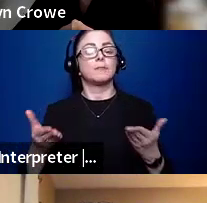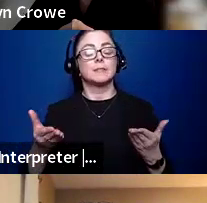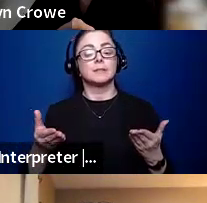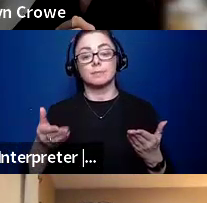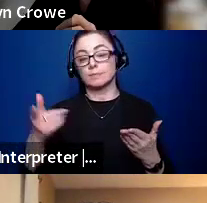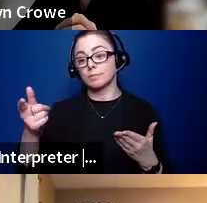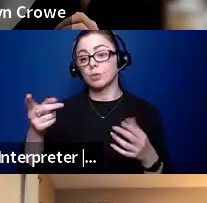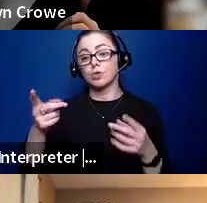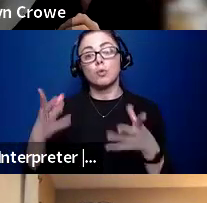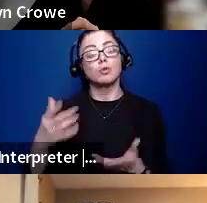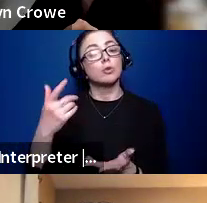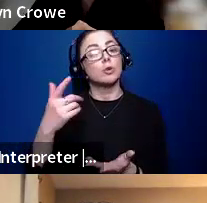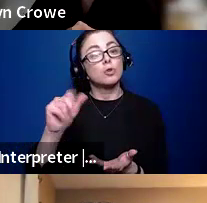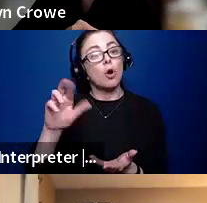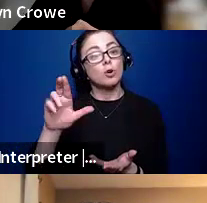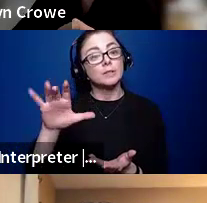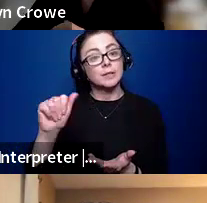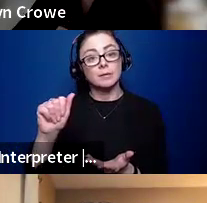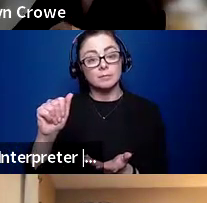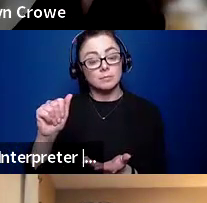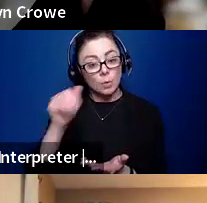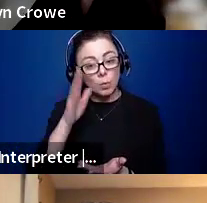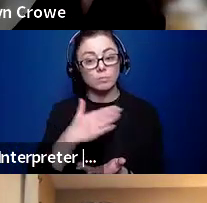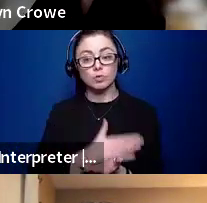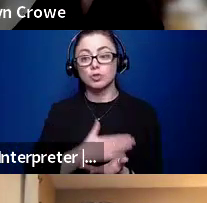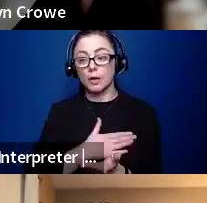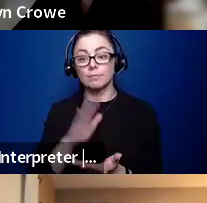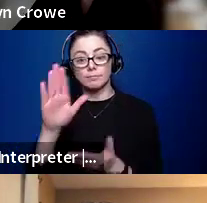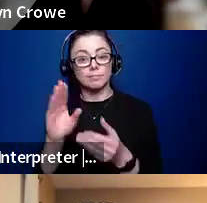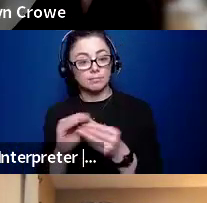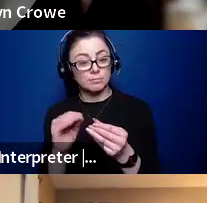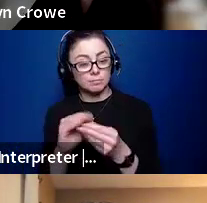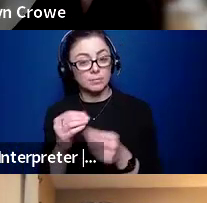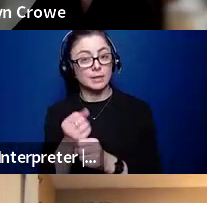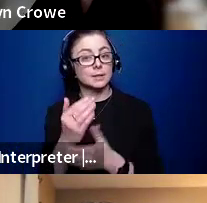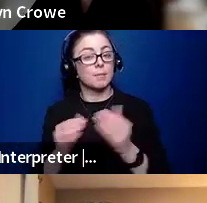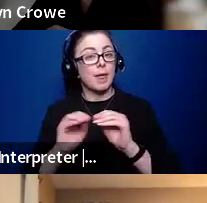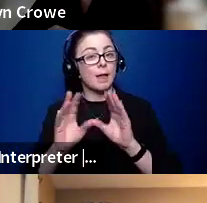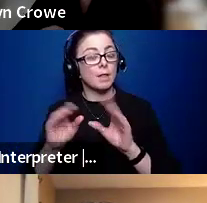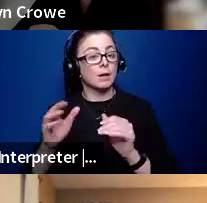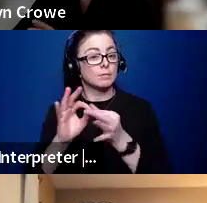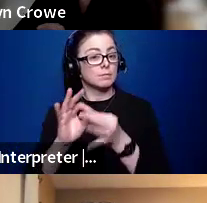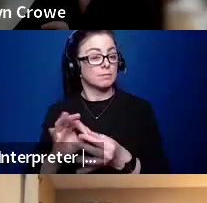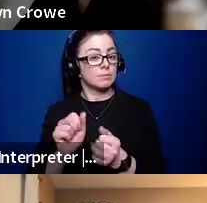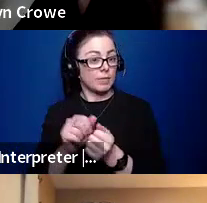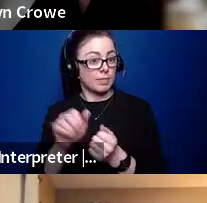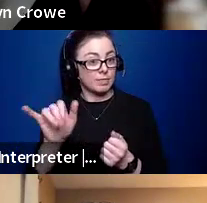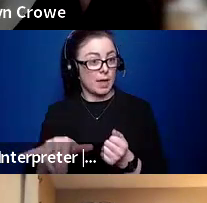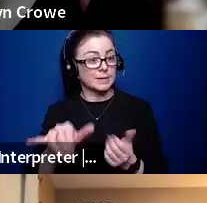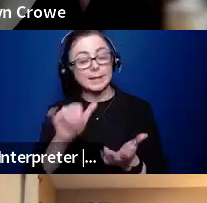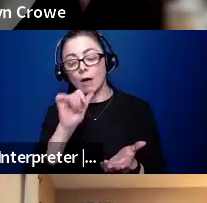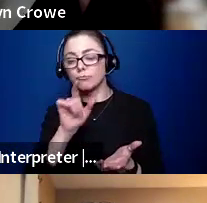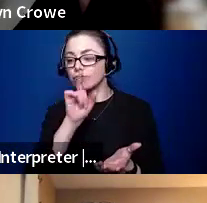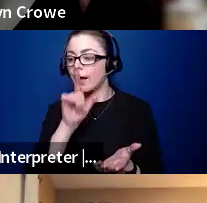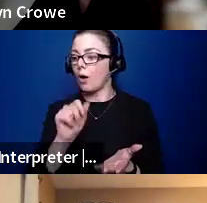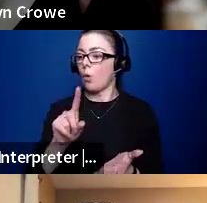Dr. Garcia, we would appreciate hearing from you and clarifying on that. It hasn't been a question,